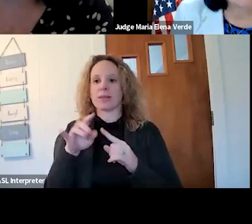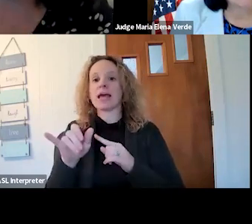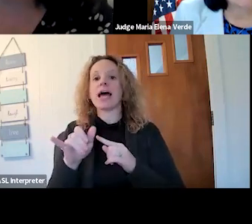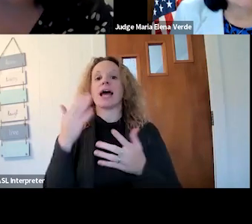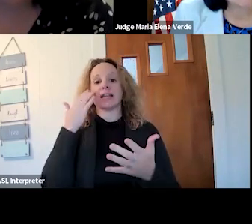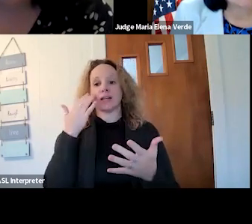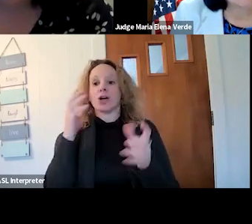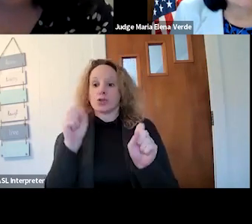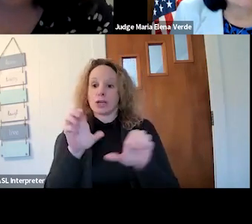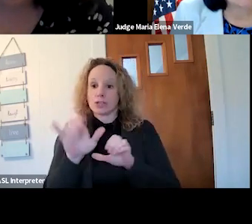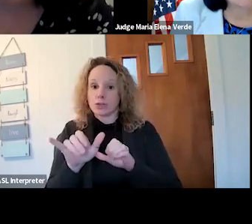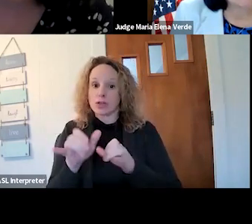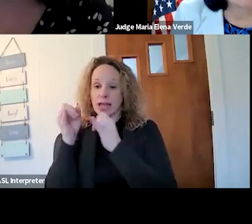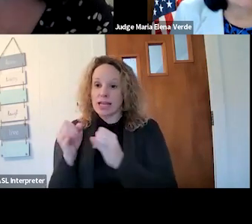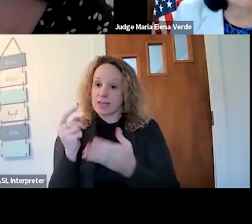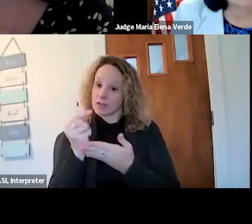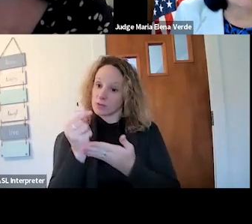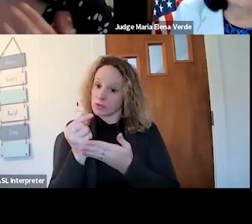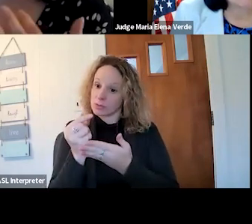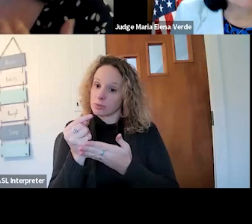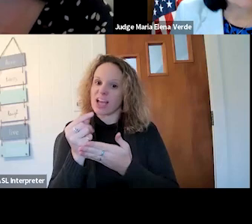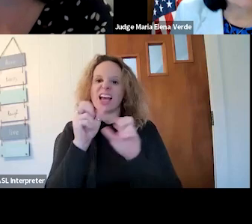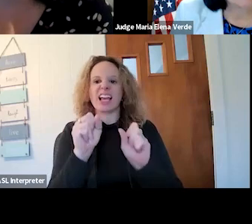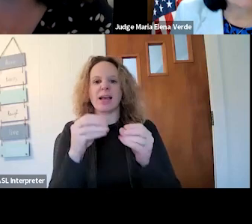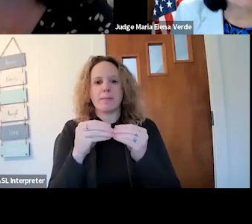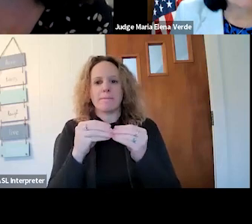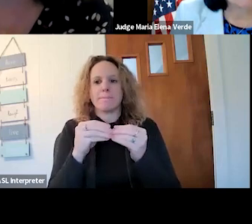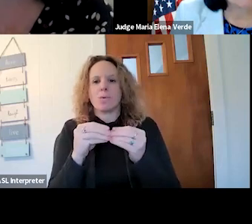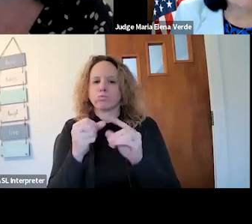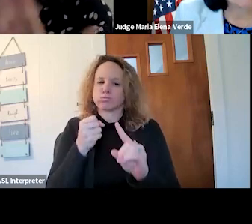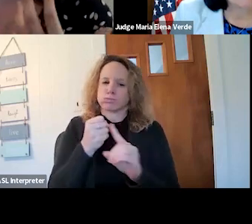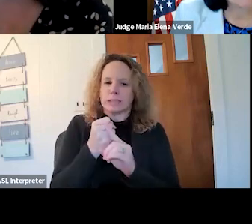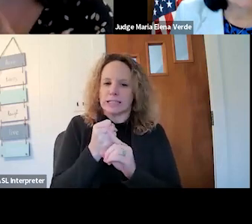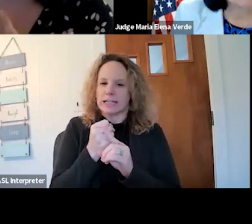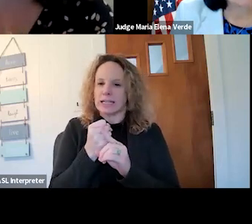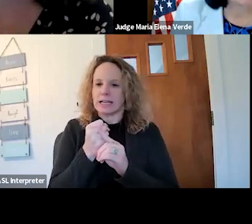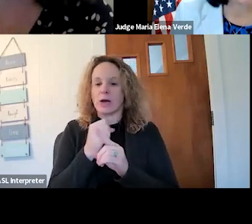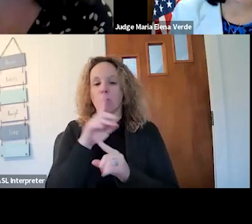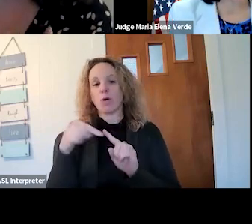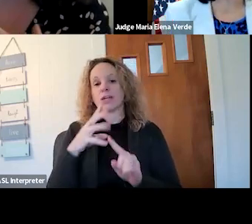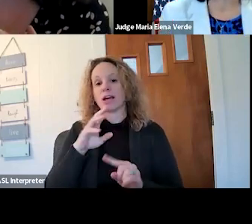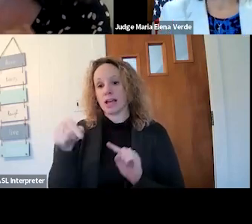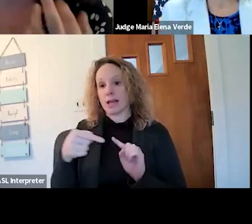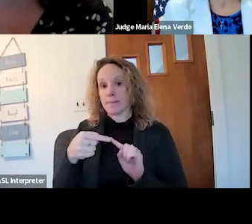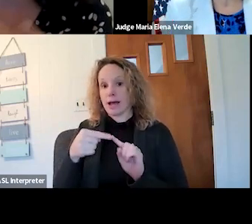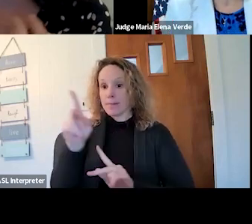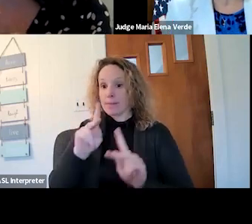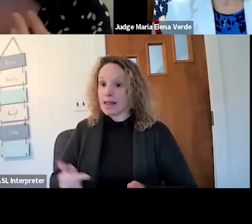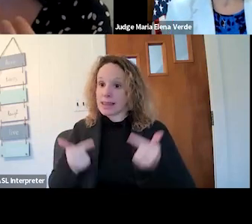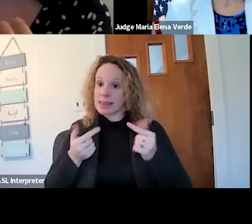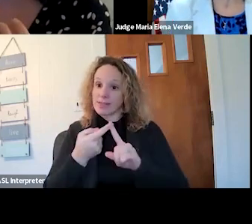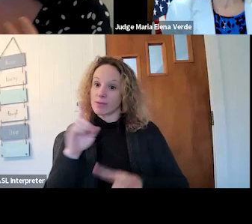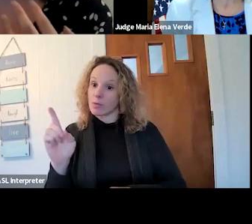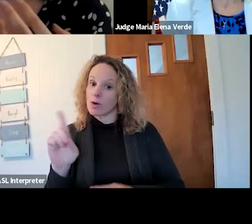be done during individual treatment sessions, it can be even more impactful when we are talking about where everyone lives in a